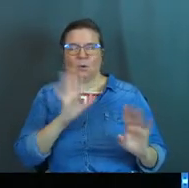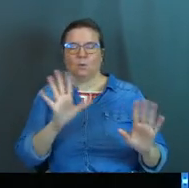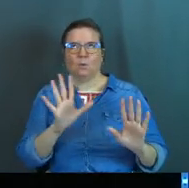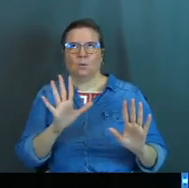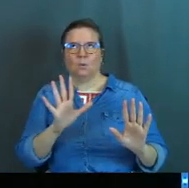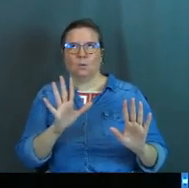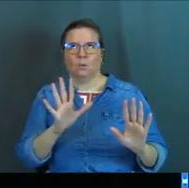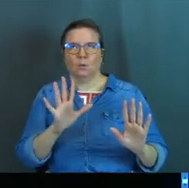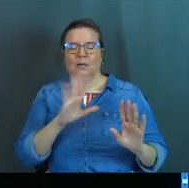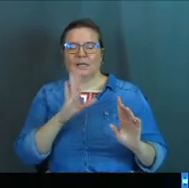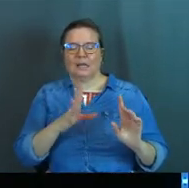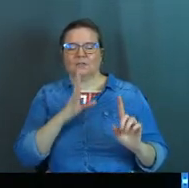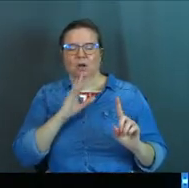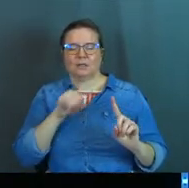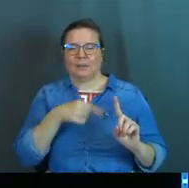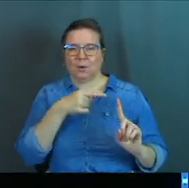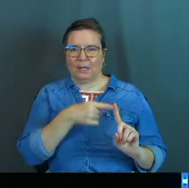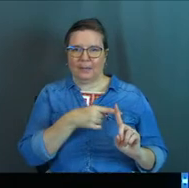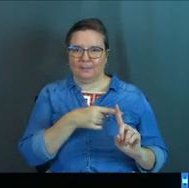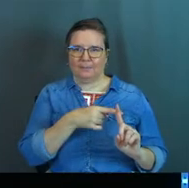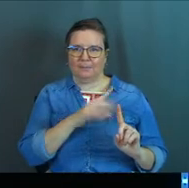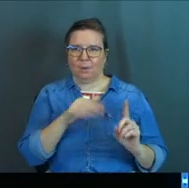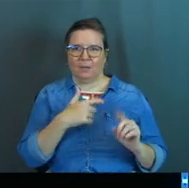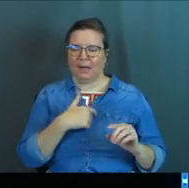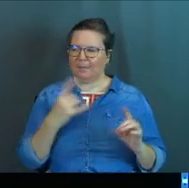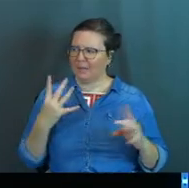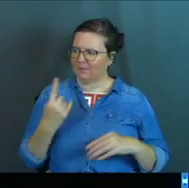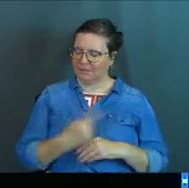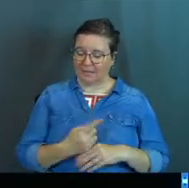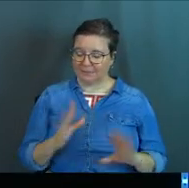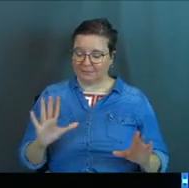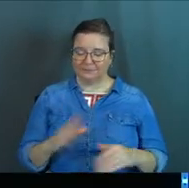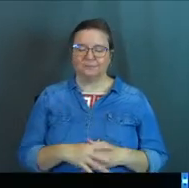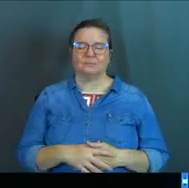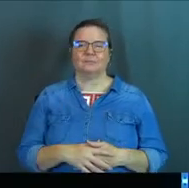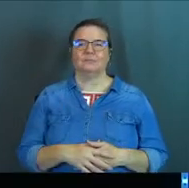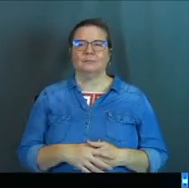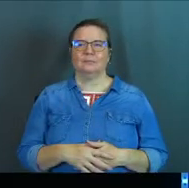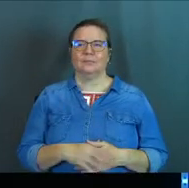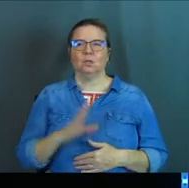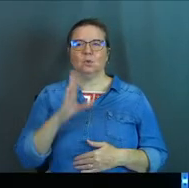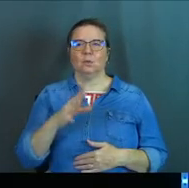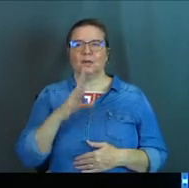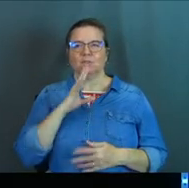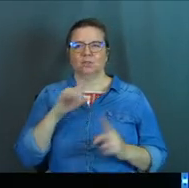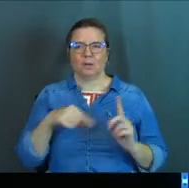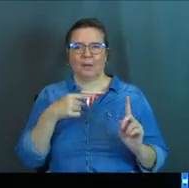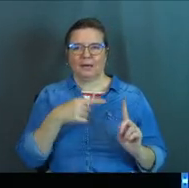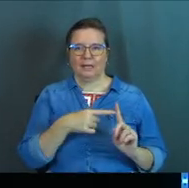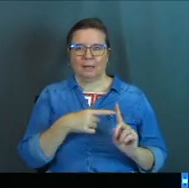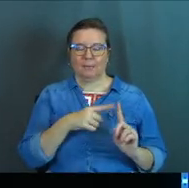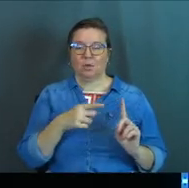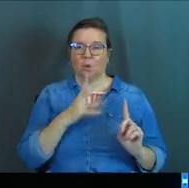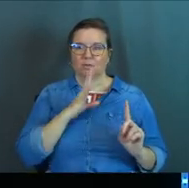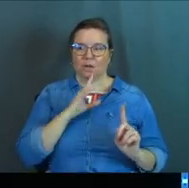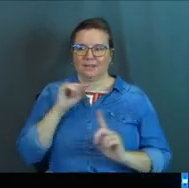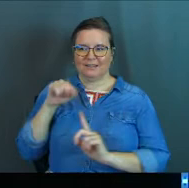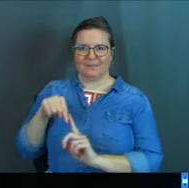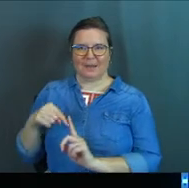Or no, I'm sorry. You never talked about him the whole time. God, I'm just having a day. You never talked about him the whole time. You always talked